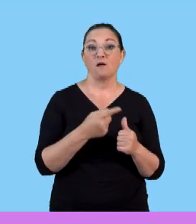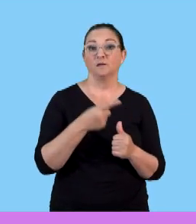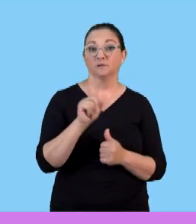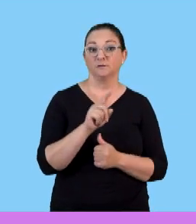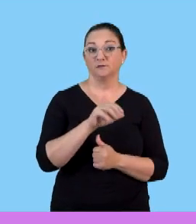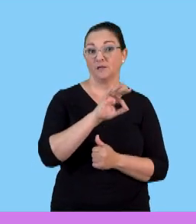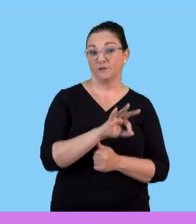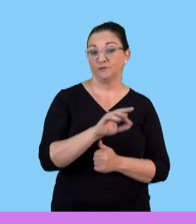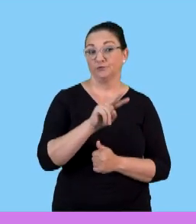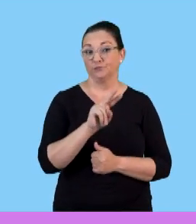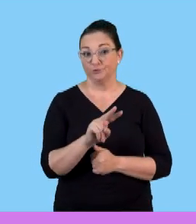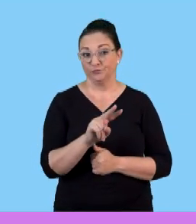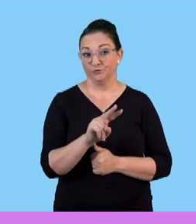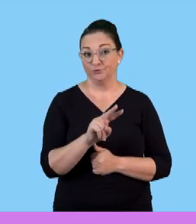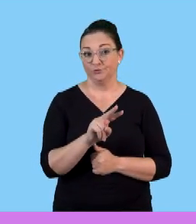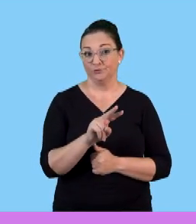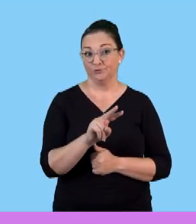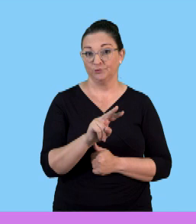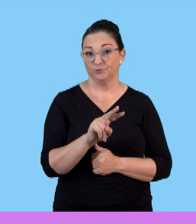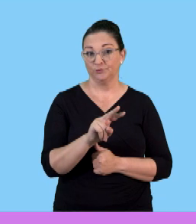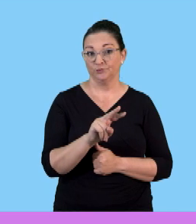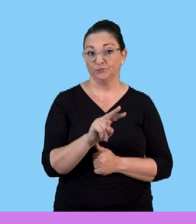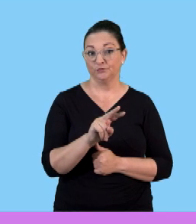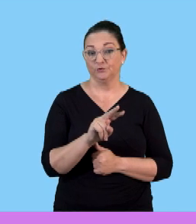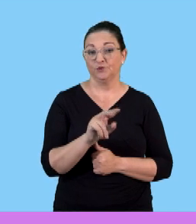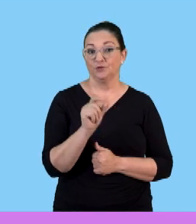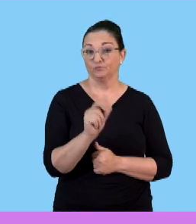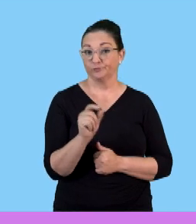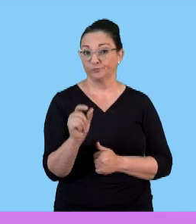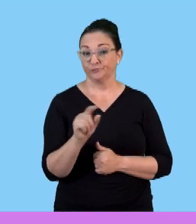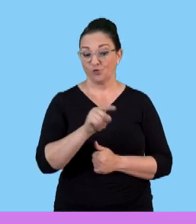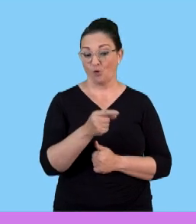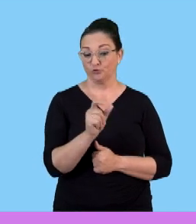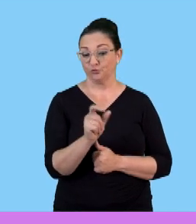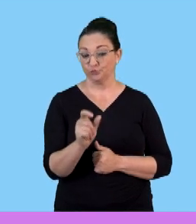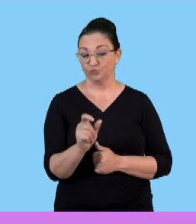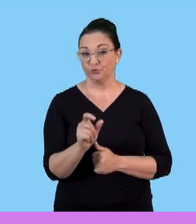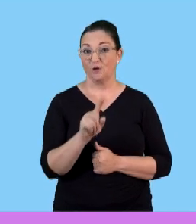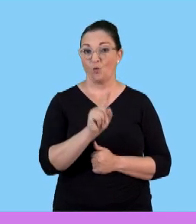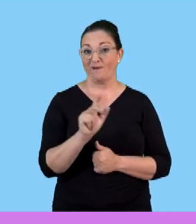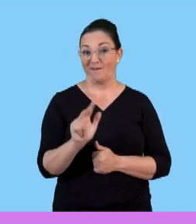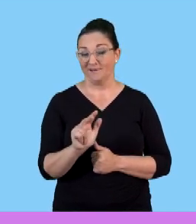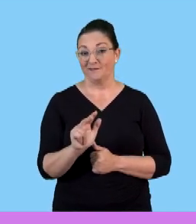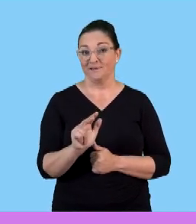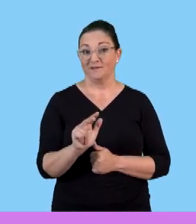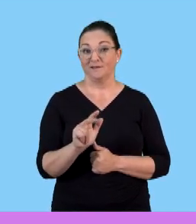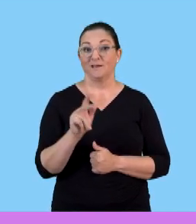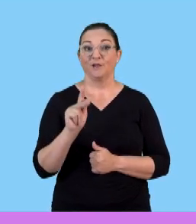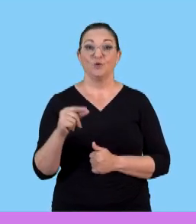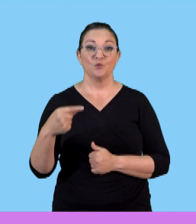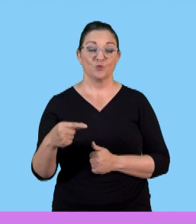This will give us an answer of 32. And I'm going to round off to 2 decimal places, 18,